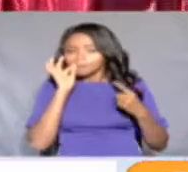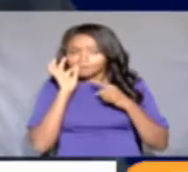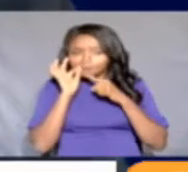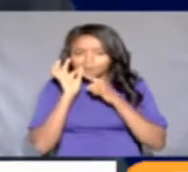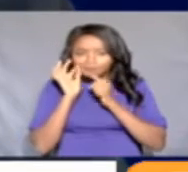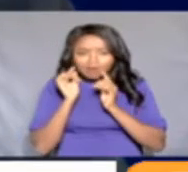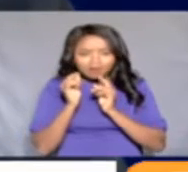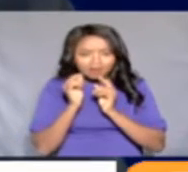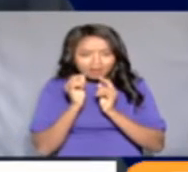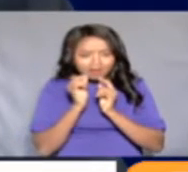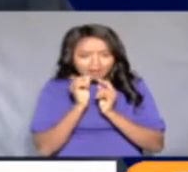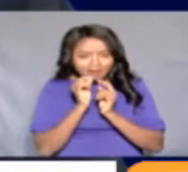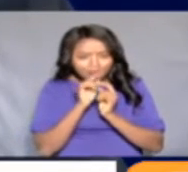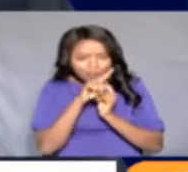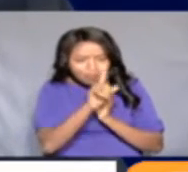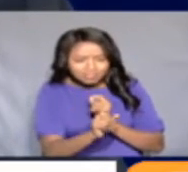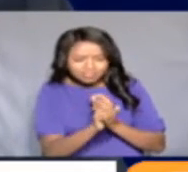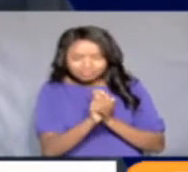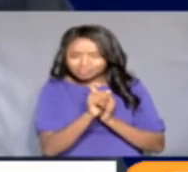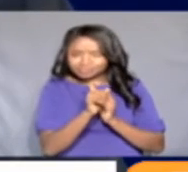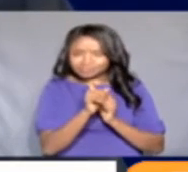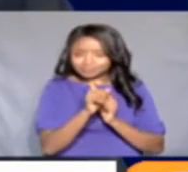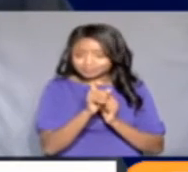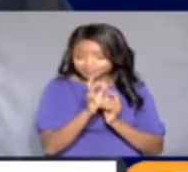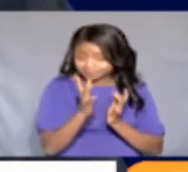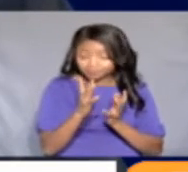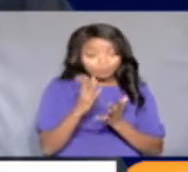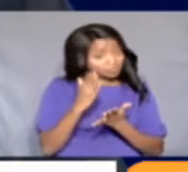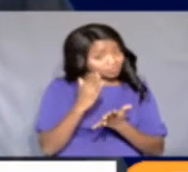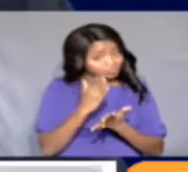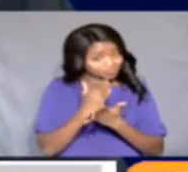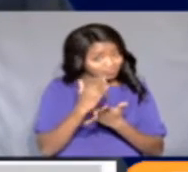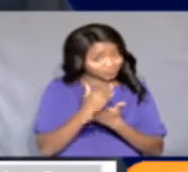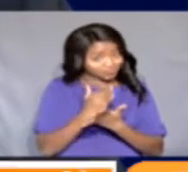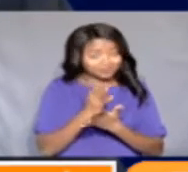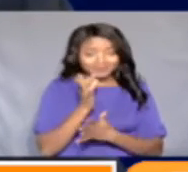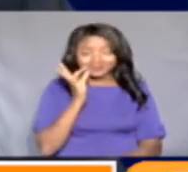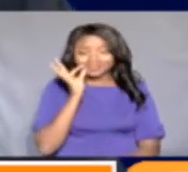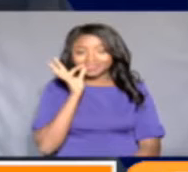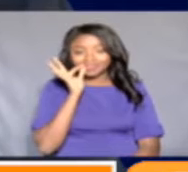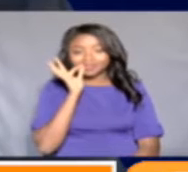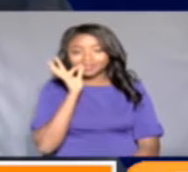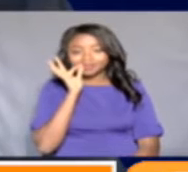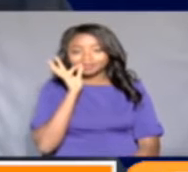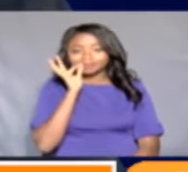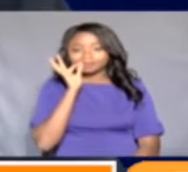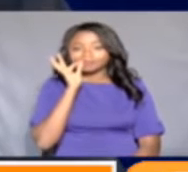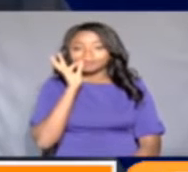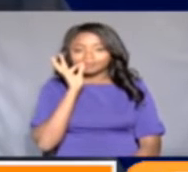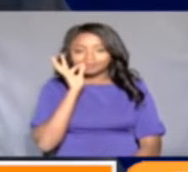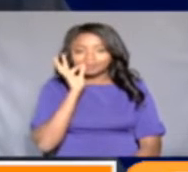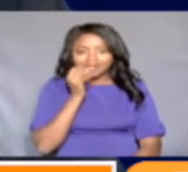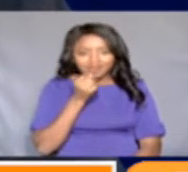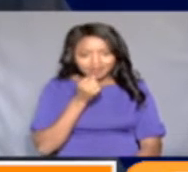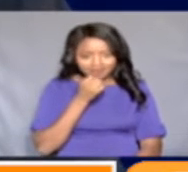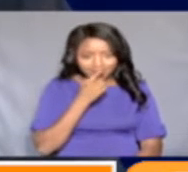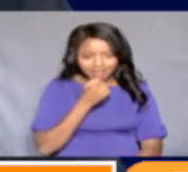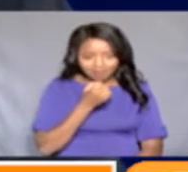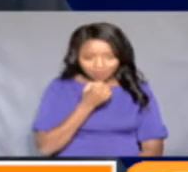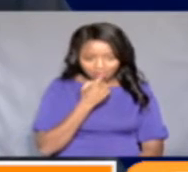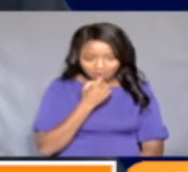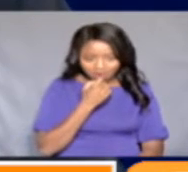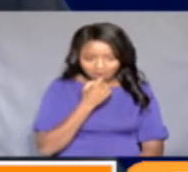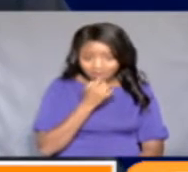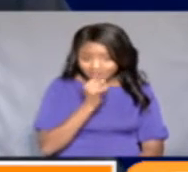Okay, vile ameleza ndio ni dawa. Kwamba unapata wale wanaitumia kwa jeye ile